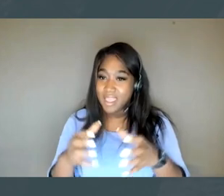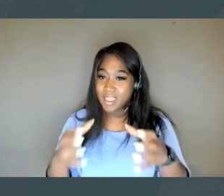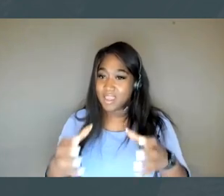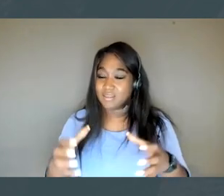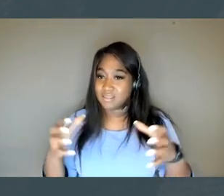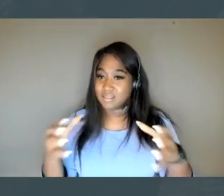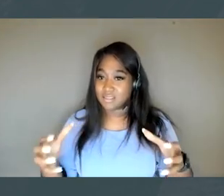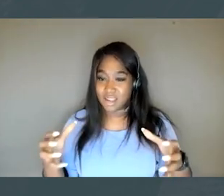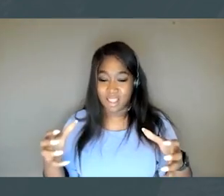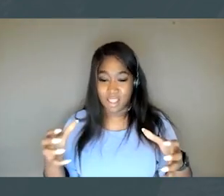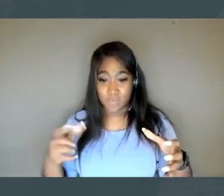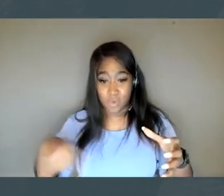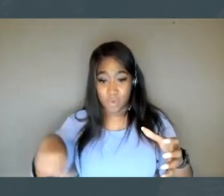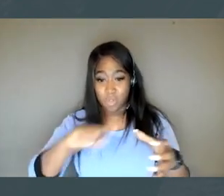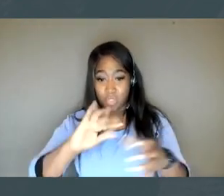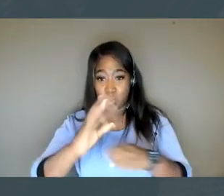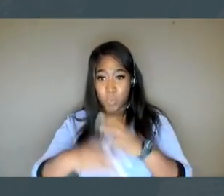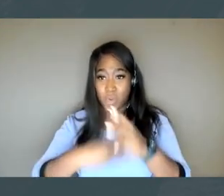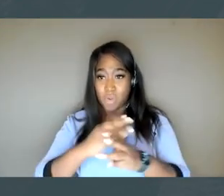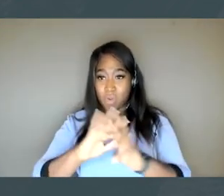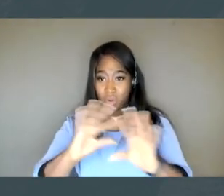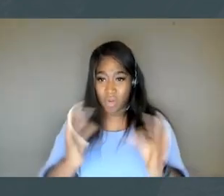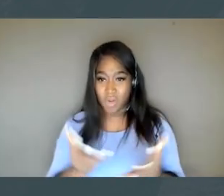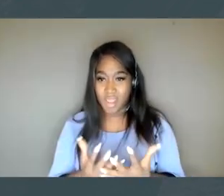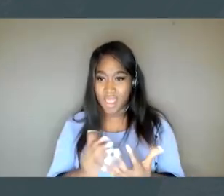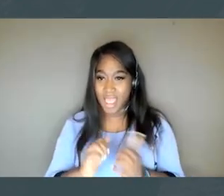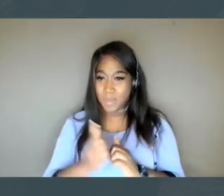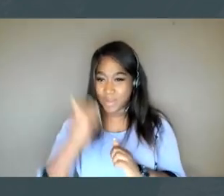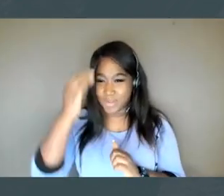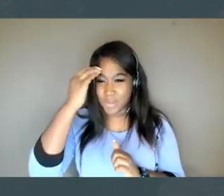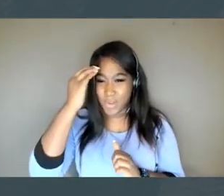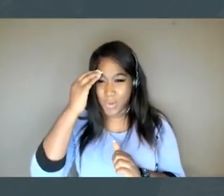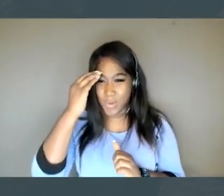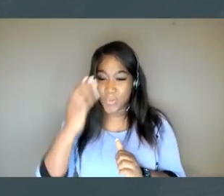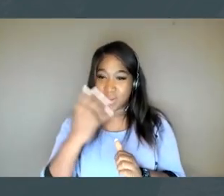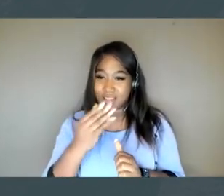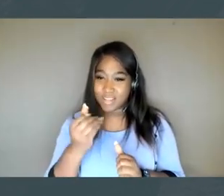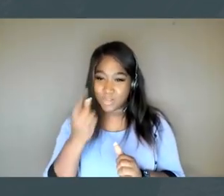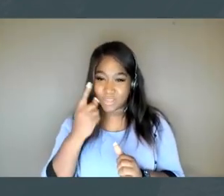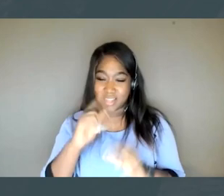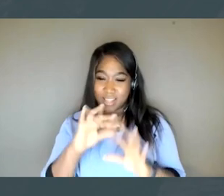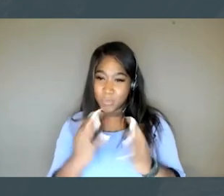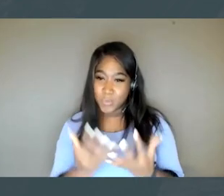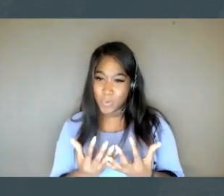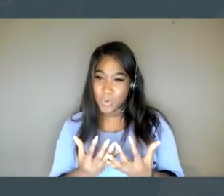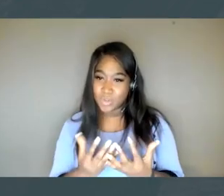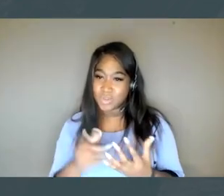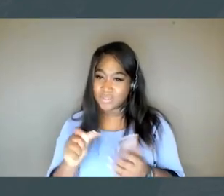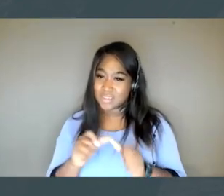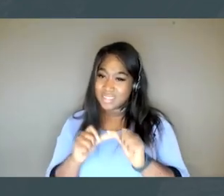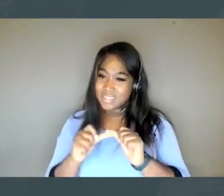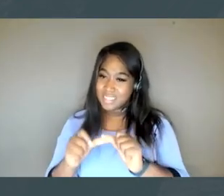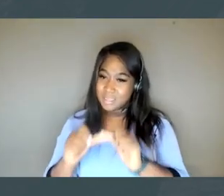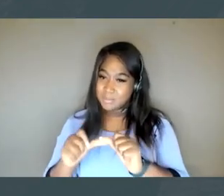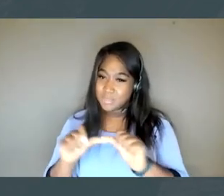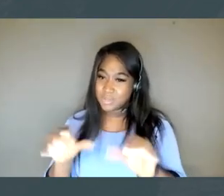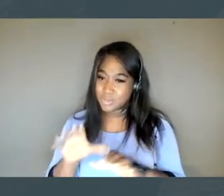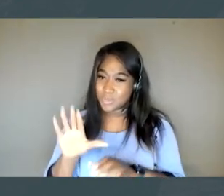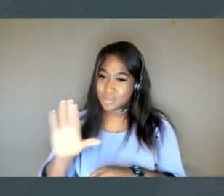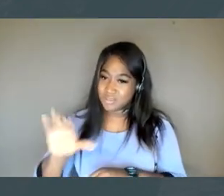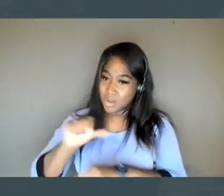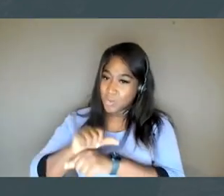or understand it. I mean, keep doing it. You know, keep doing it. We don't need to kind of replicate